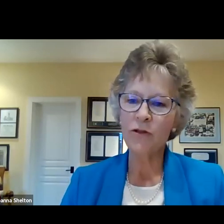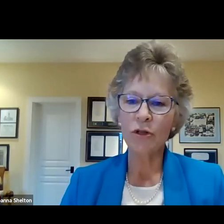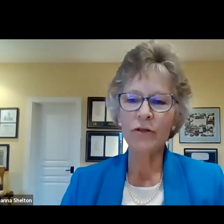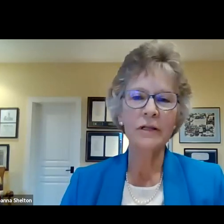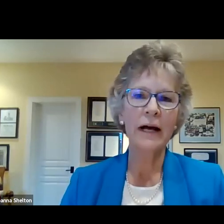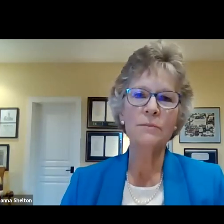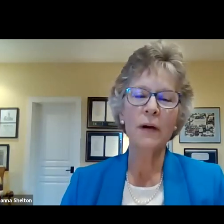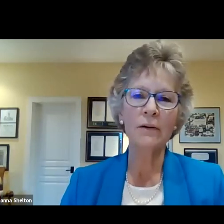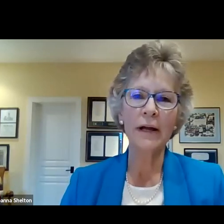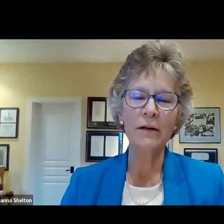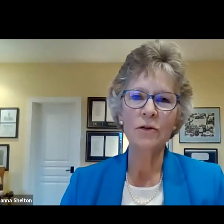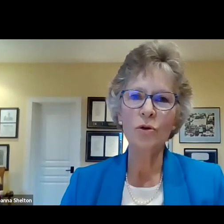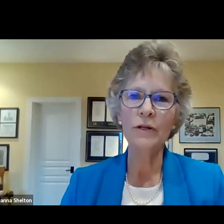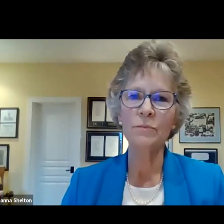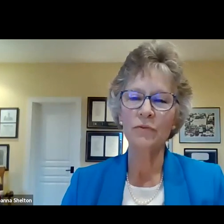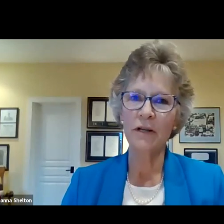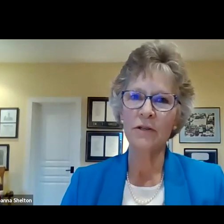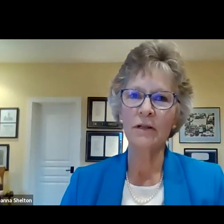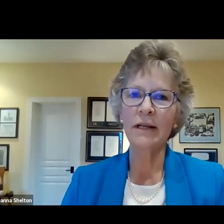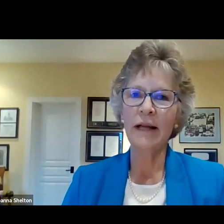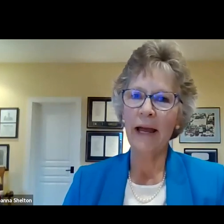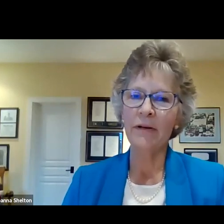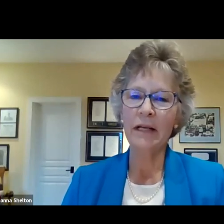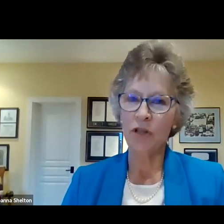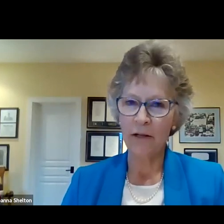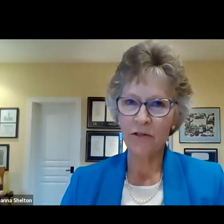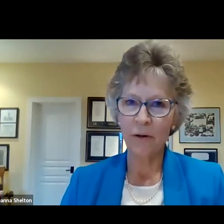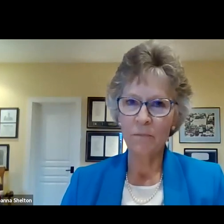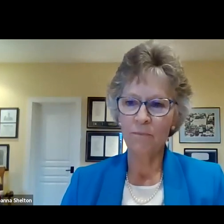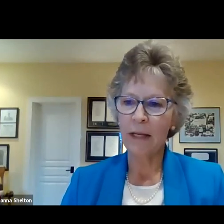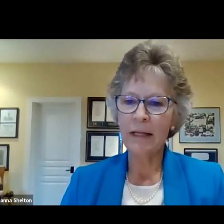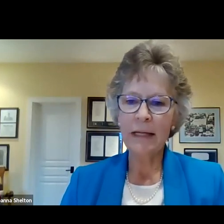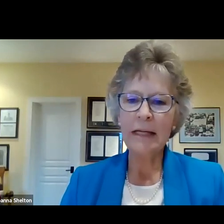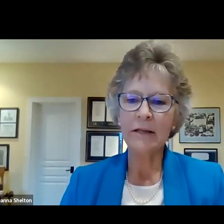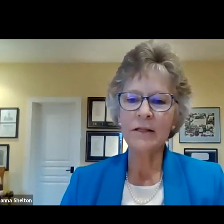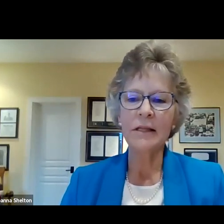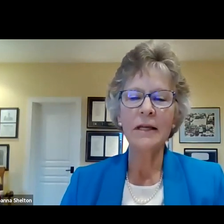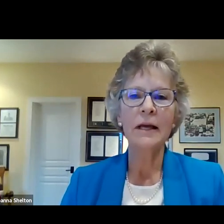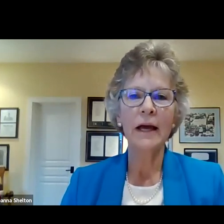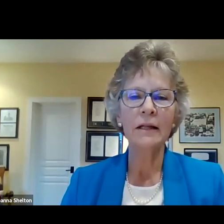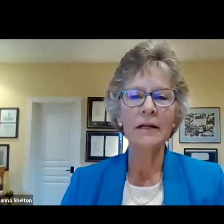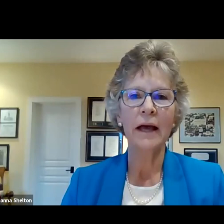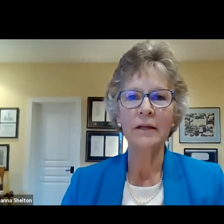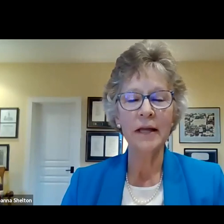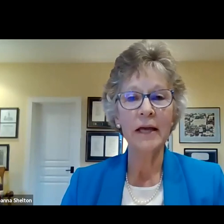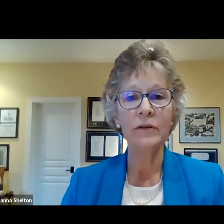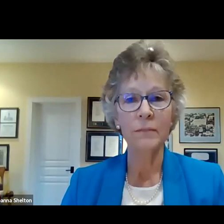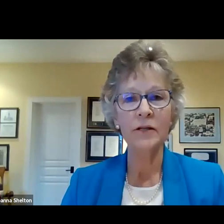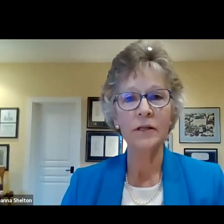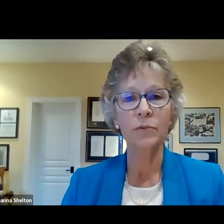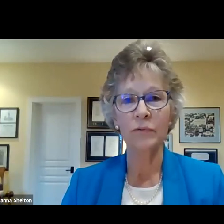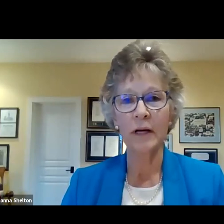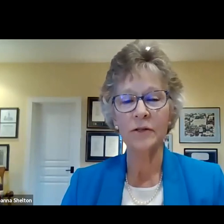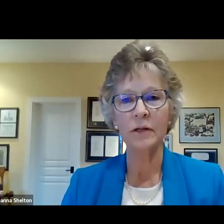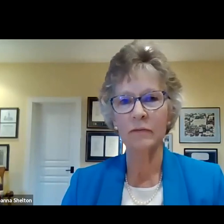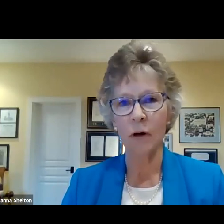let me turn to tonight's moderator, who is Professor Anthony Johnstone. He is the Helen and David